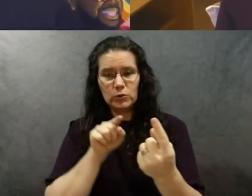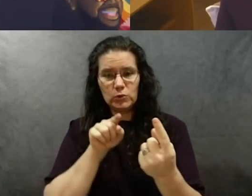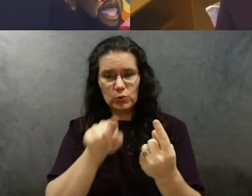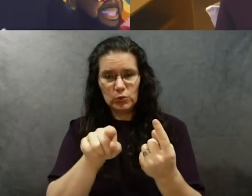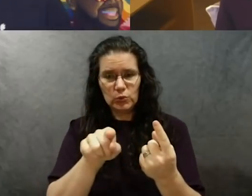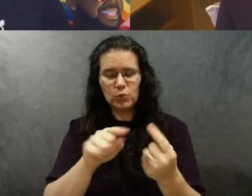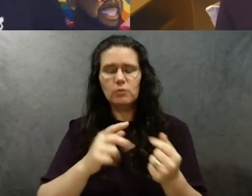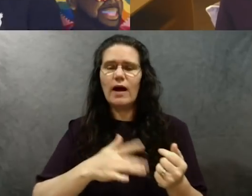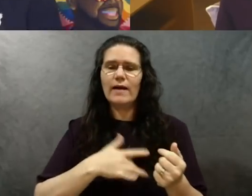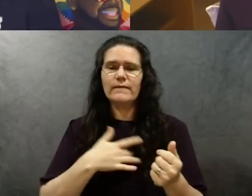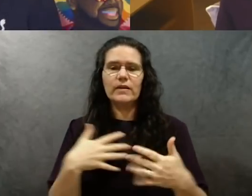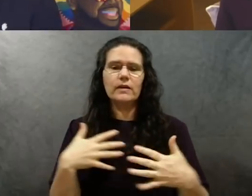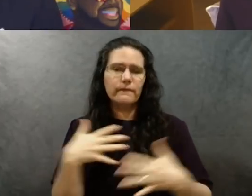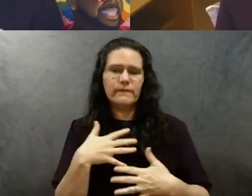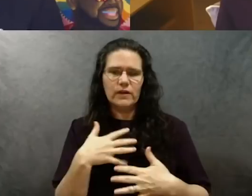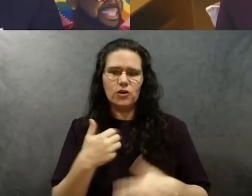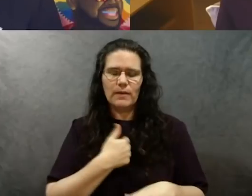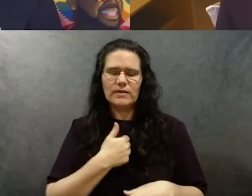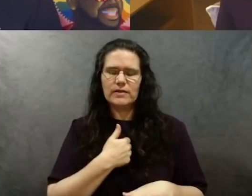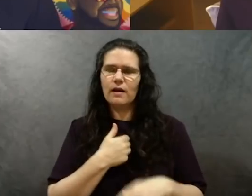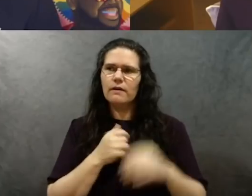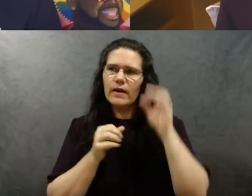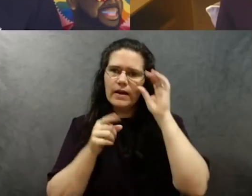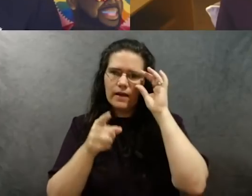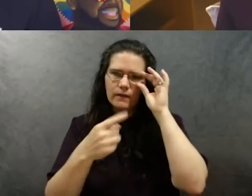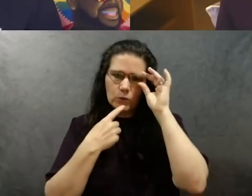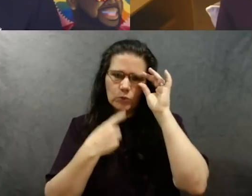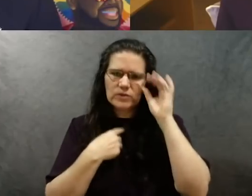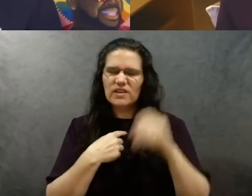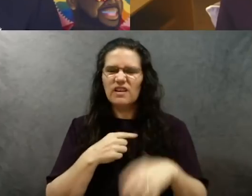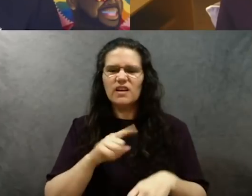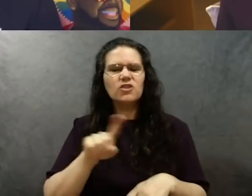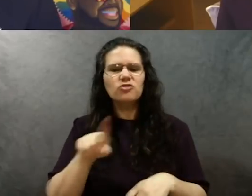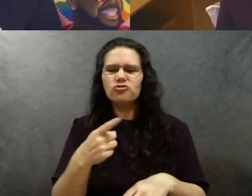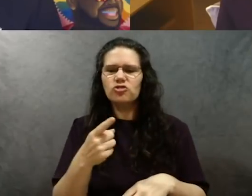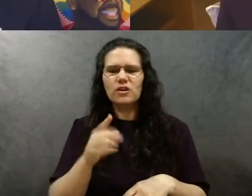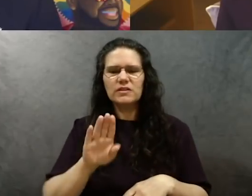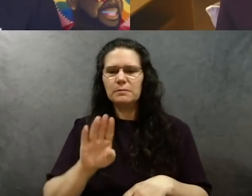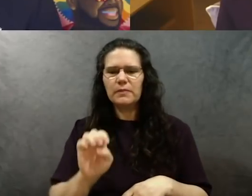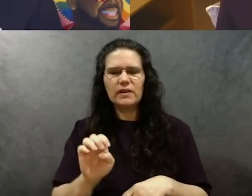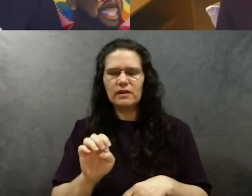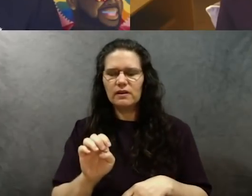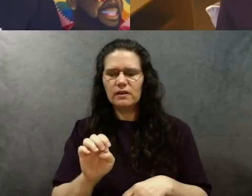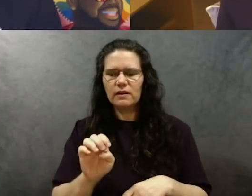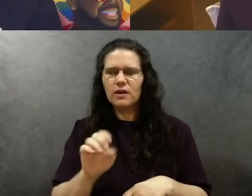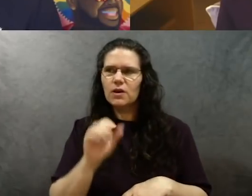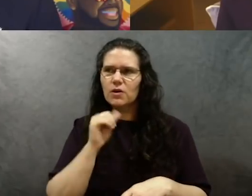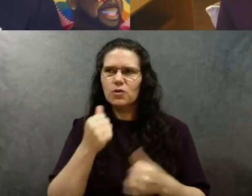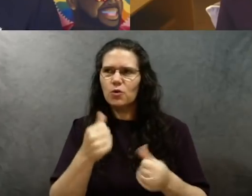myself. And if you say to me to just be, don't try to do anything with it,